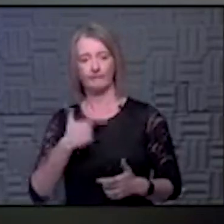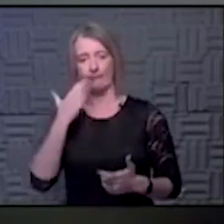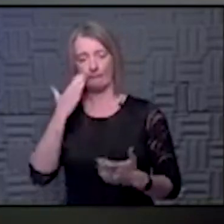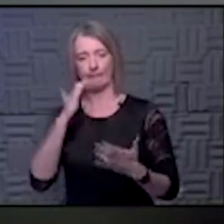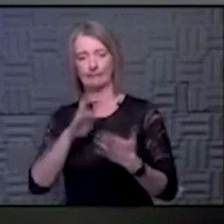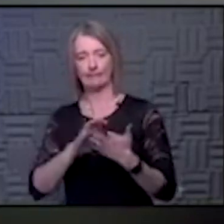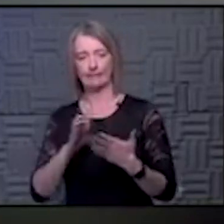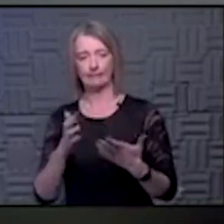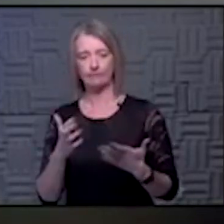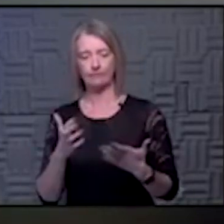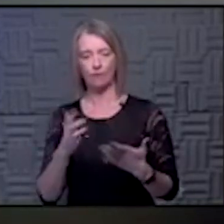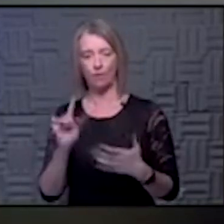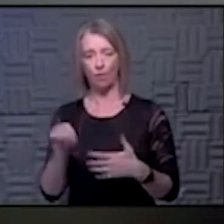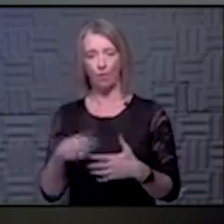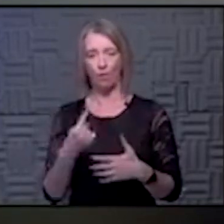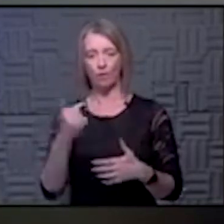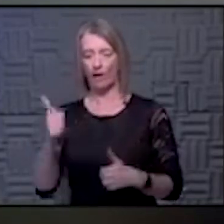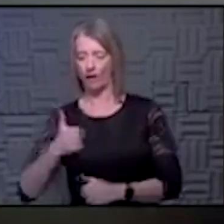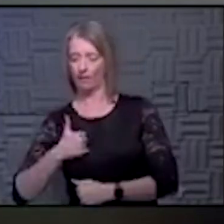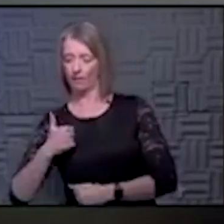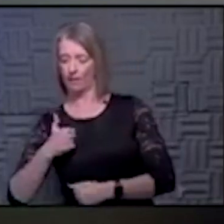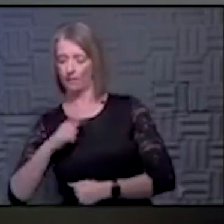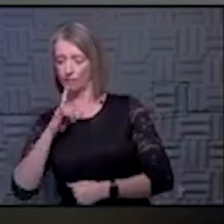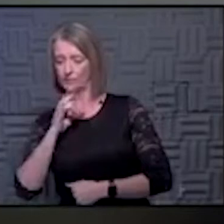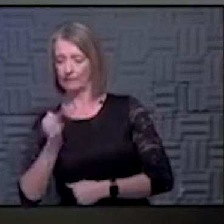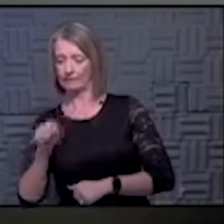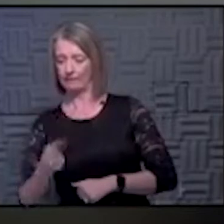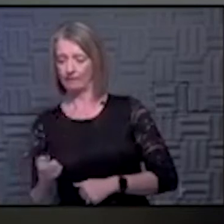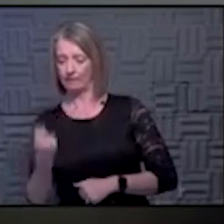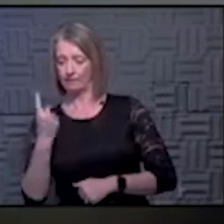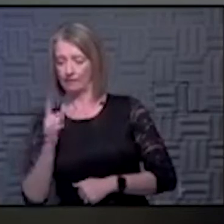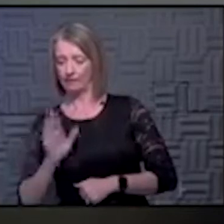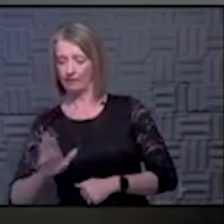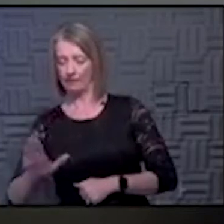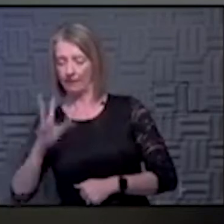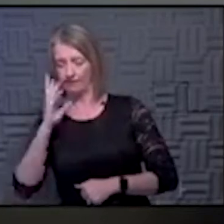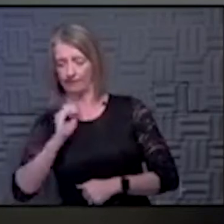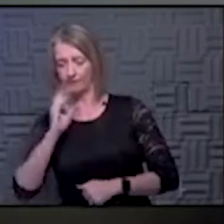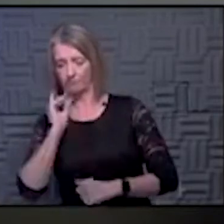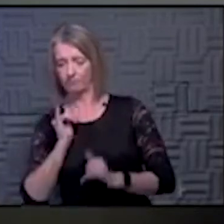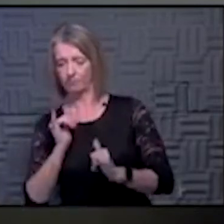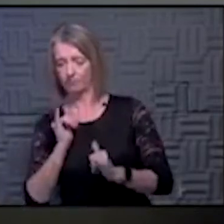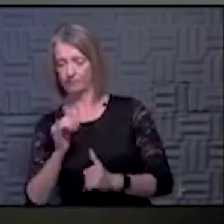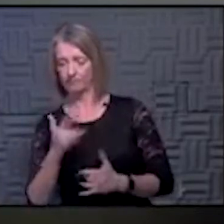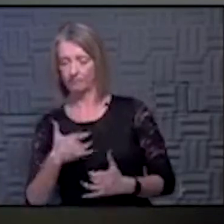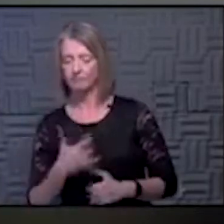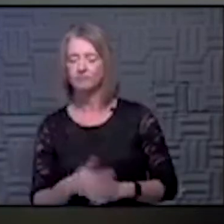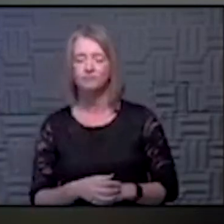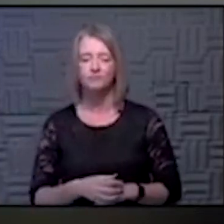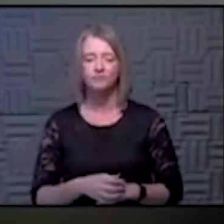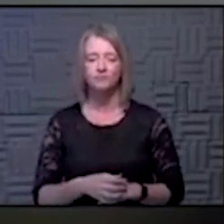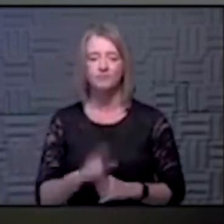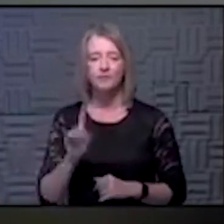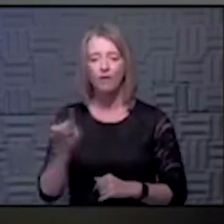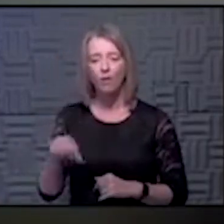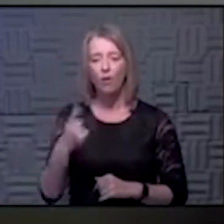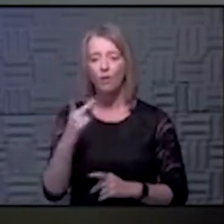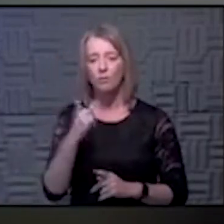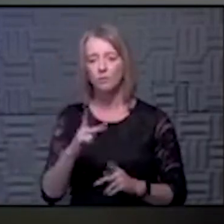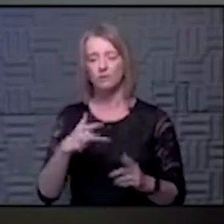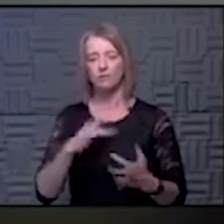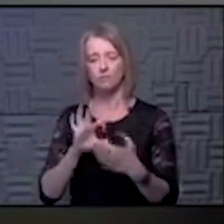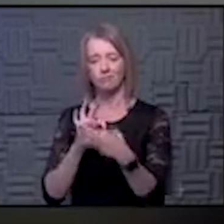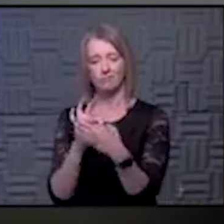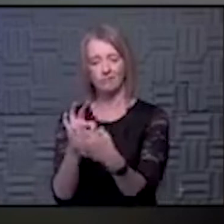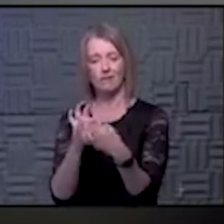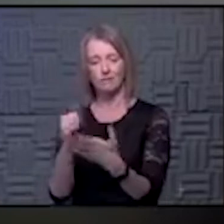that only other veterans could really understand because they had those same experiences as I did. And so they were the only ones that I could really relate to